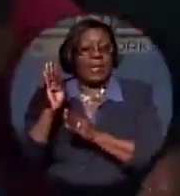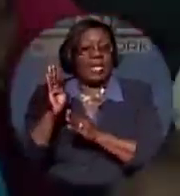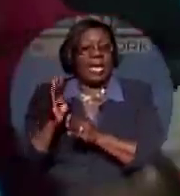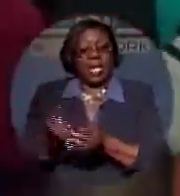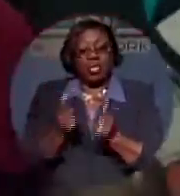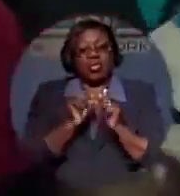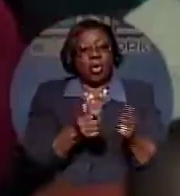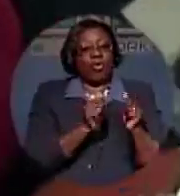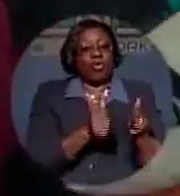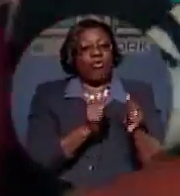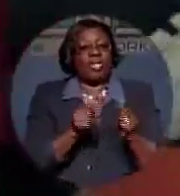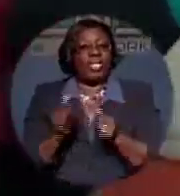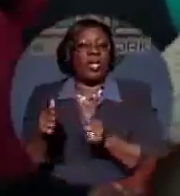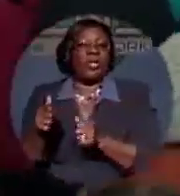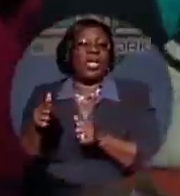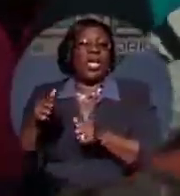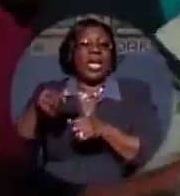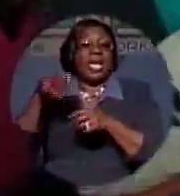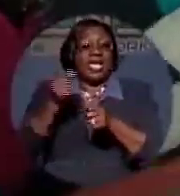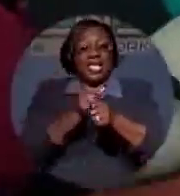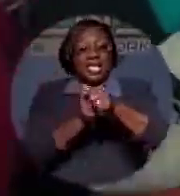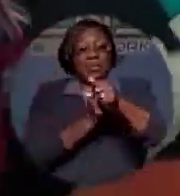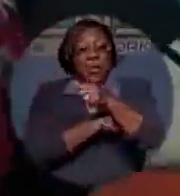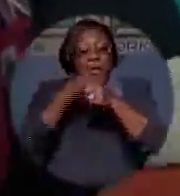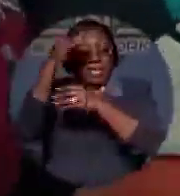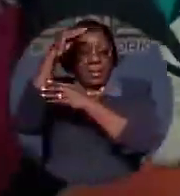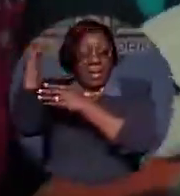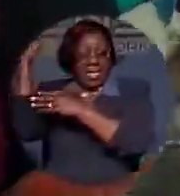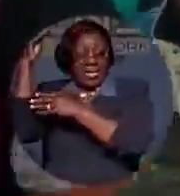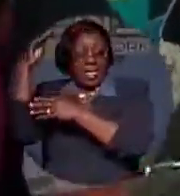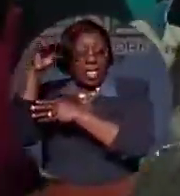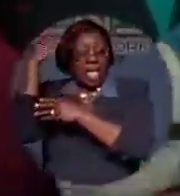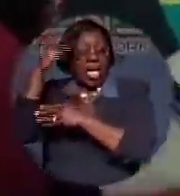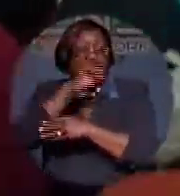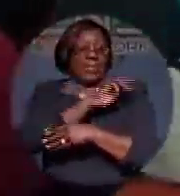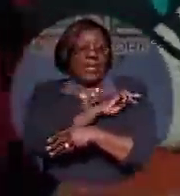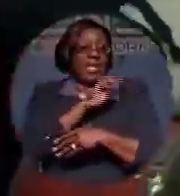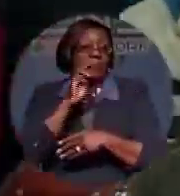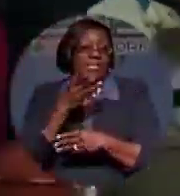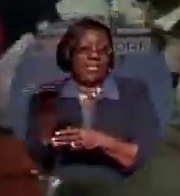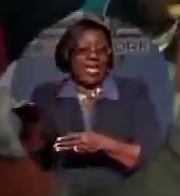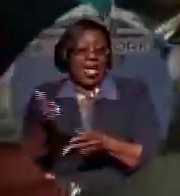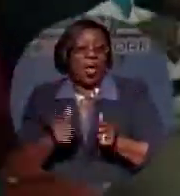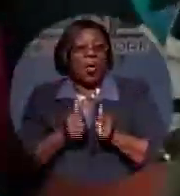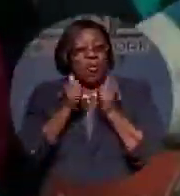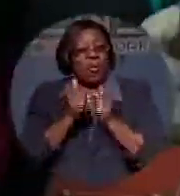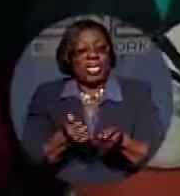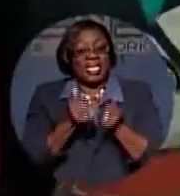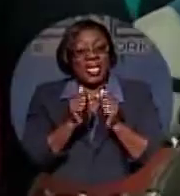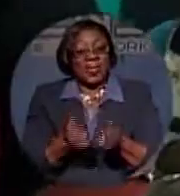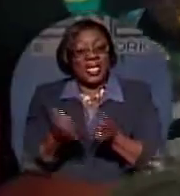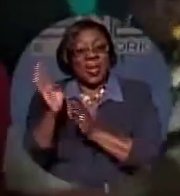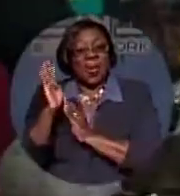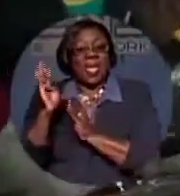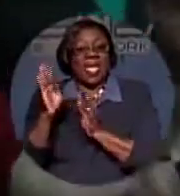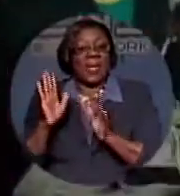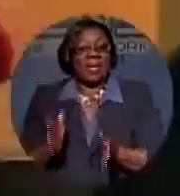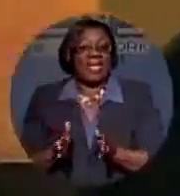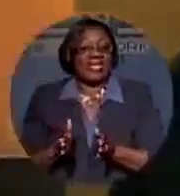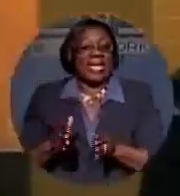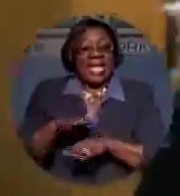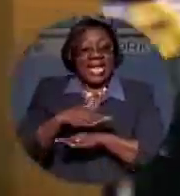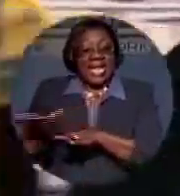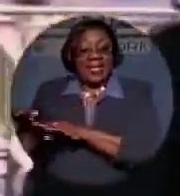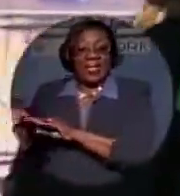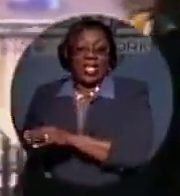out. Sports Minister Honorable Charles Maynard also rushing with the proud Bahamians. How we ended the night left the Jamaicans